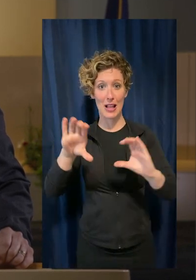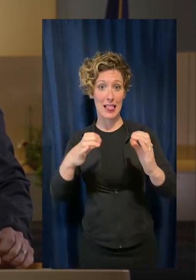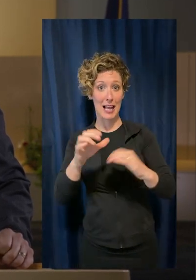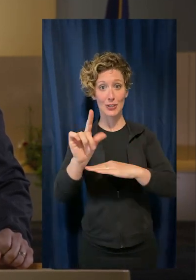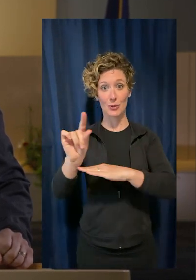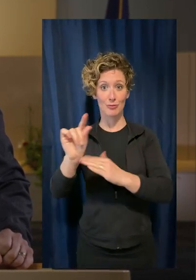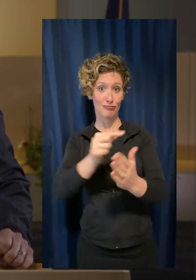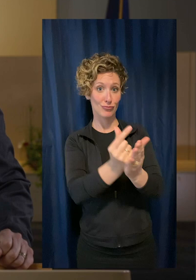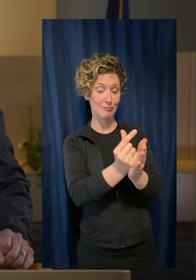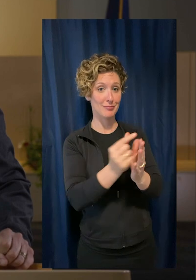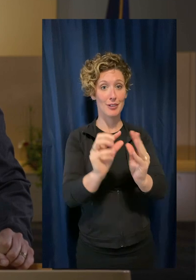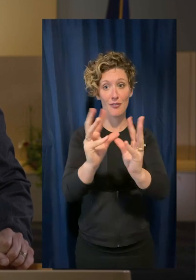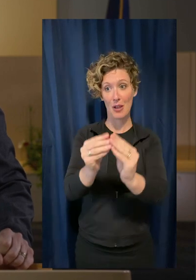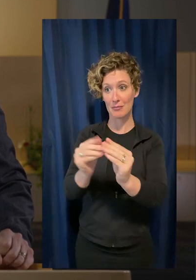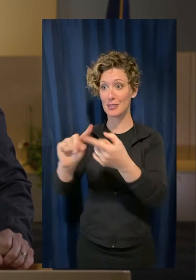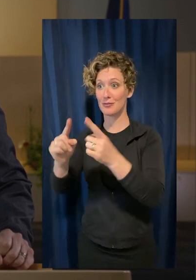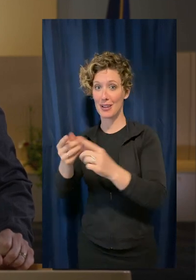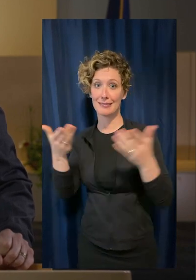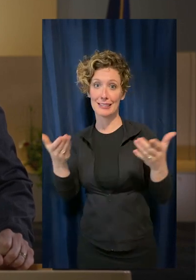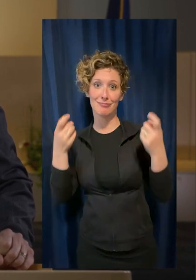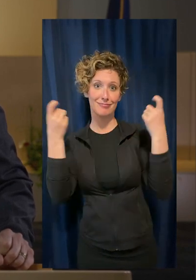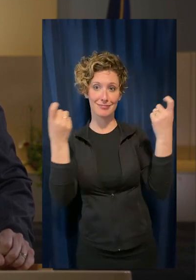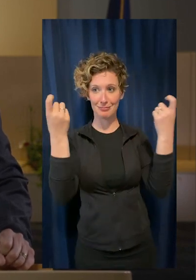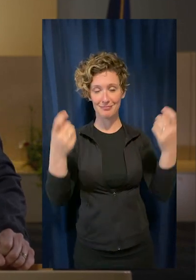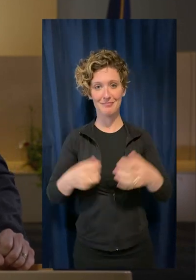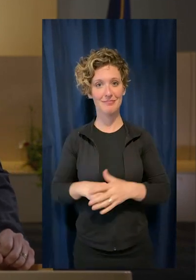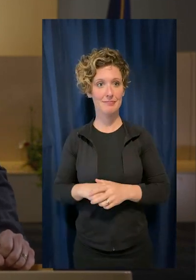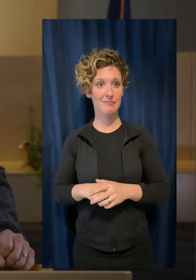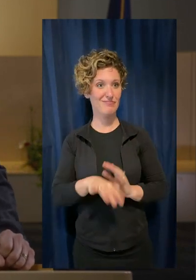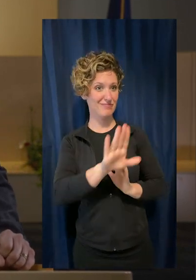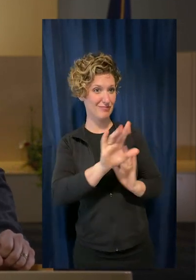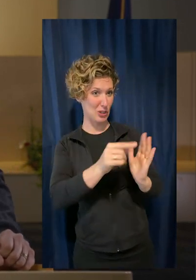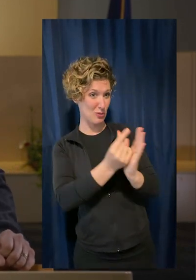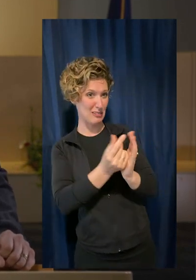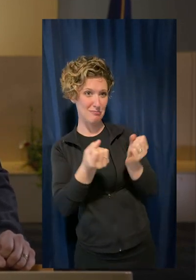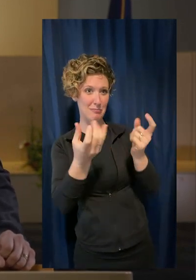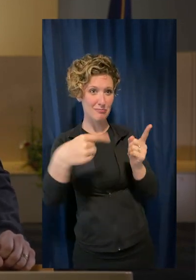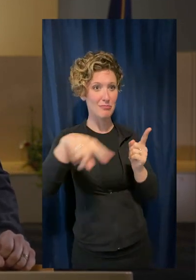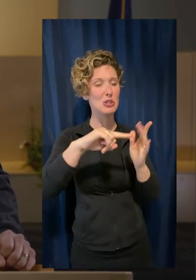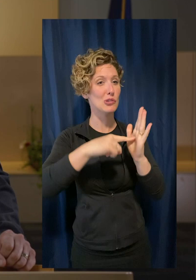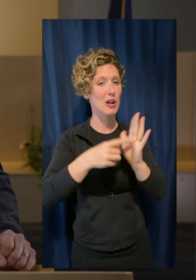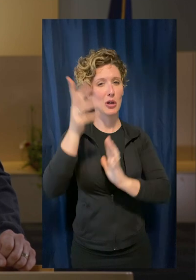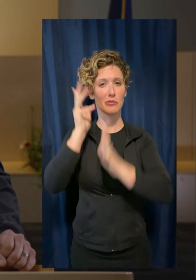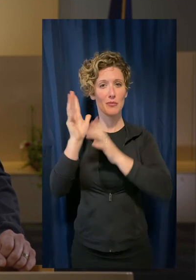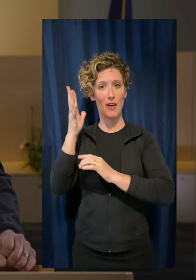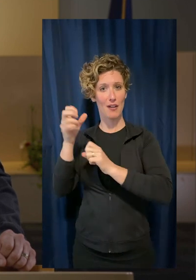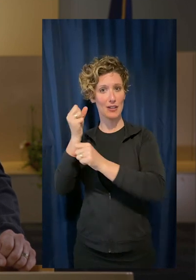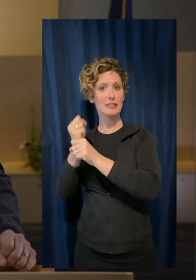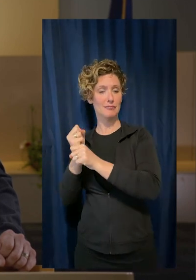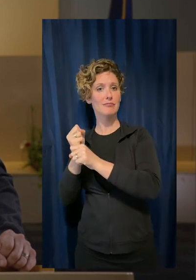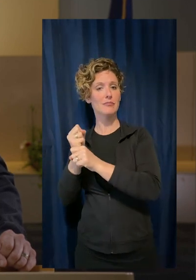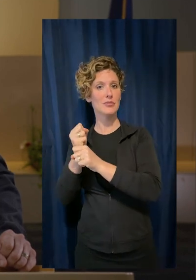families, and friends to our commencement ceremony tonight. Graduates, many of you began your journey at Redington 5 years ago as eighth